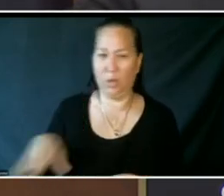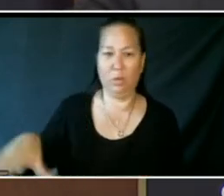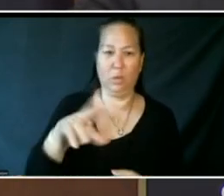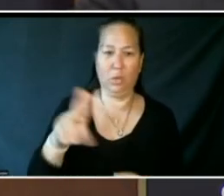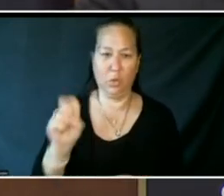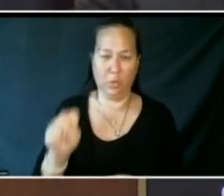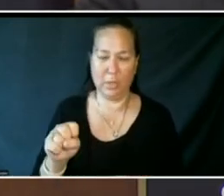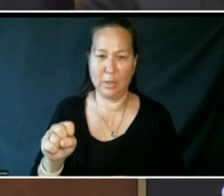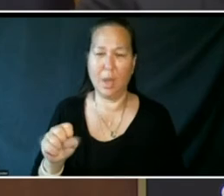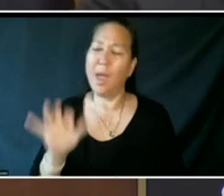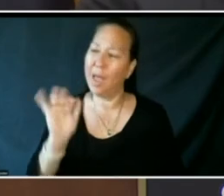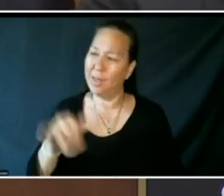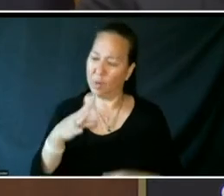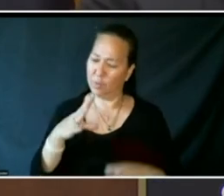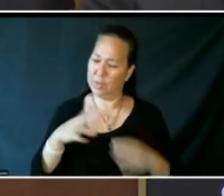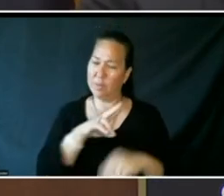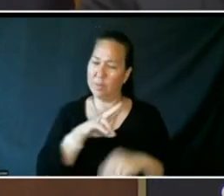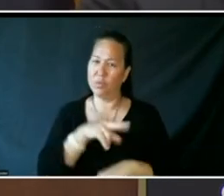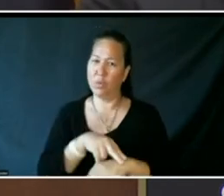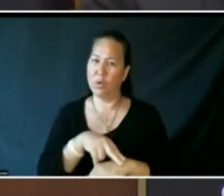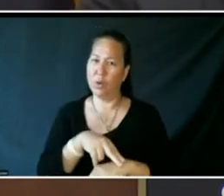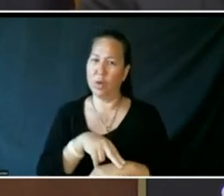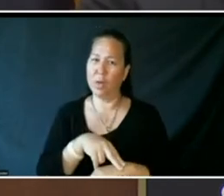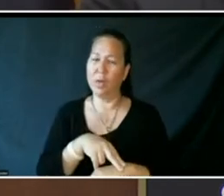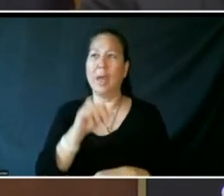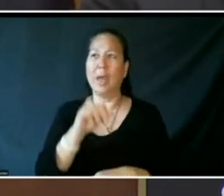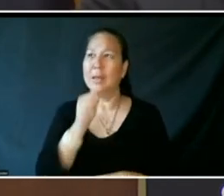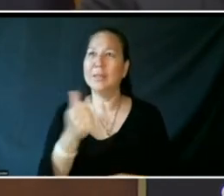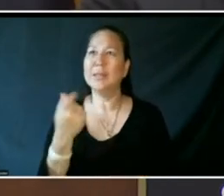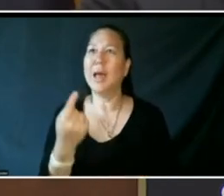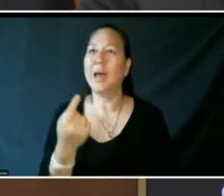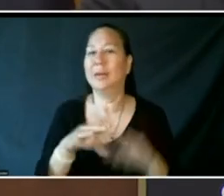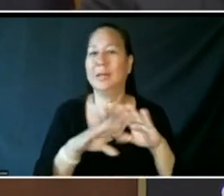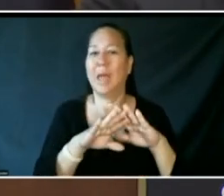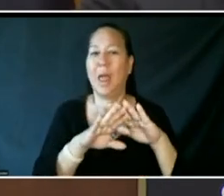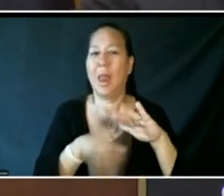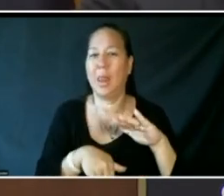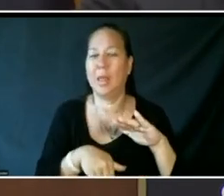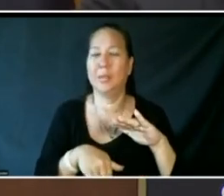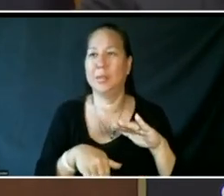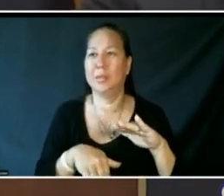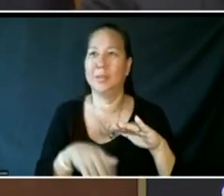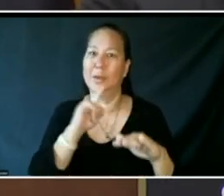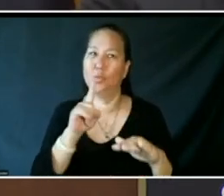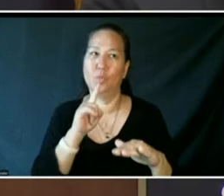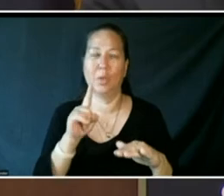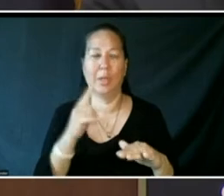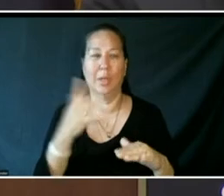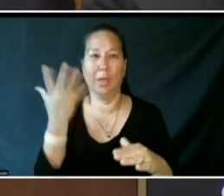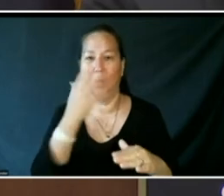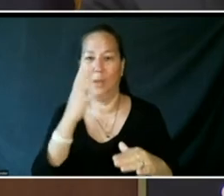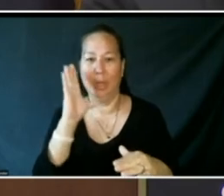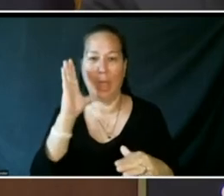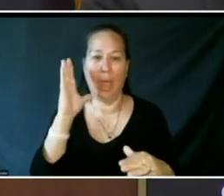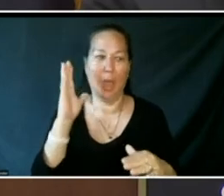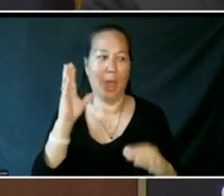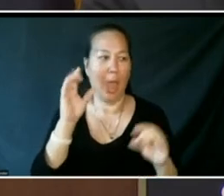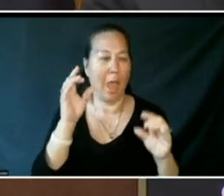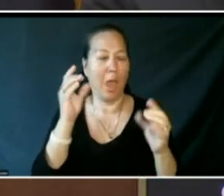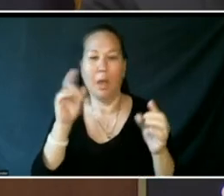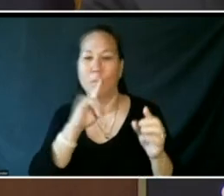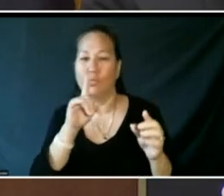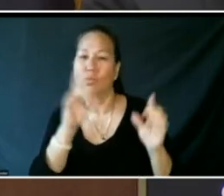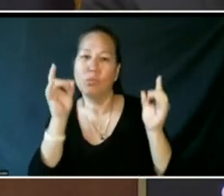nothing less than a miracle. Tell us, if you would, Mr. Speaker, why did you include President Reagan's words in your public